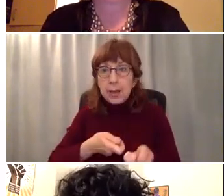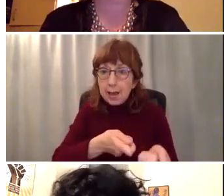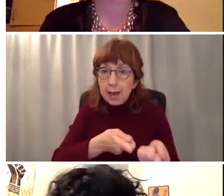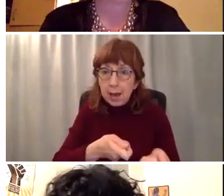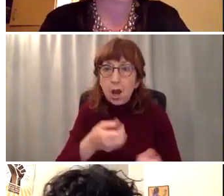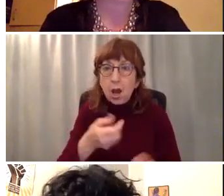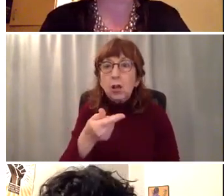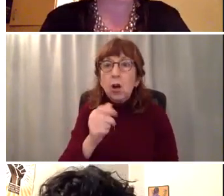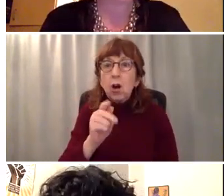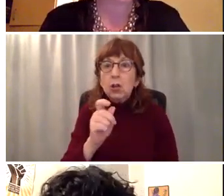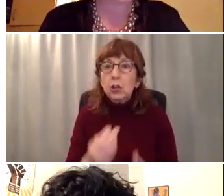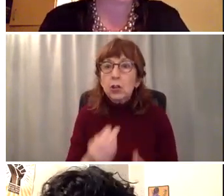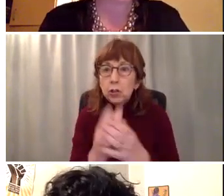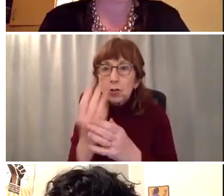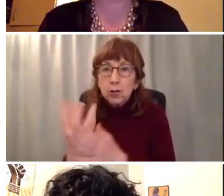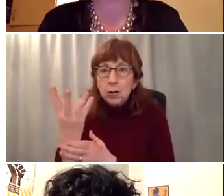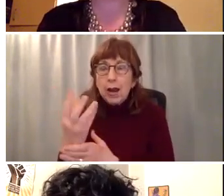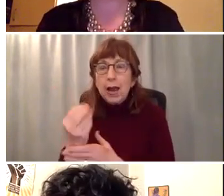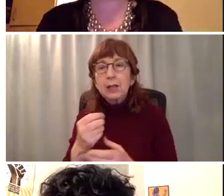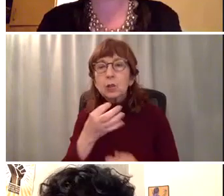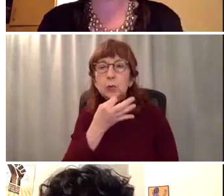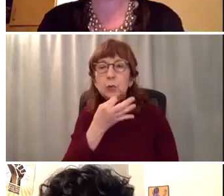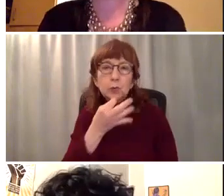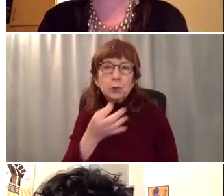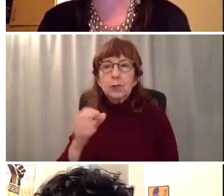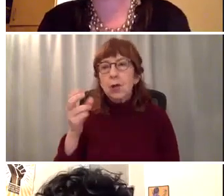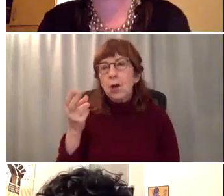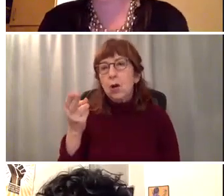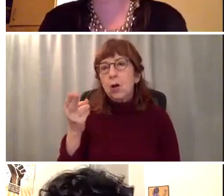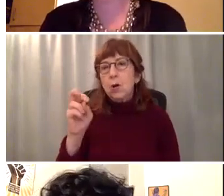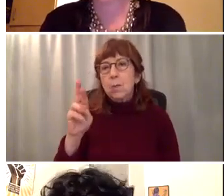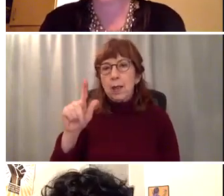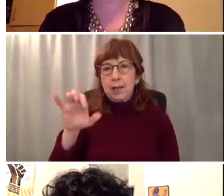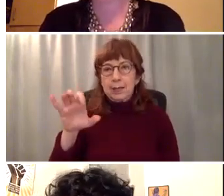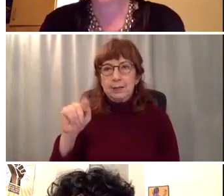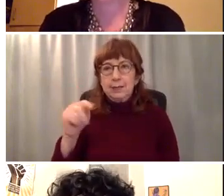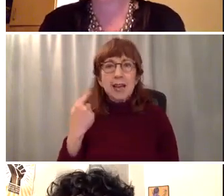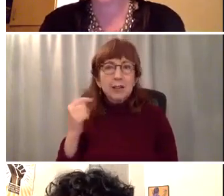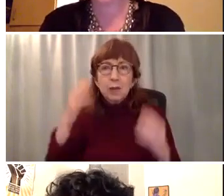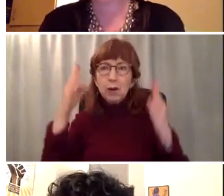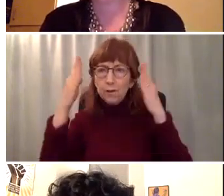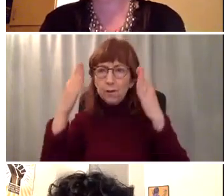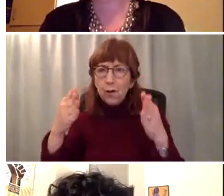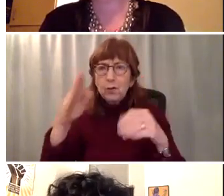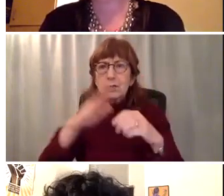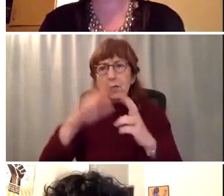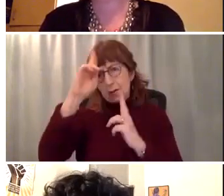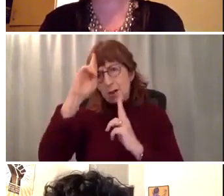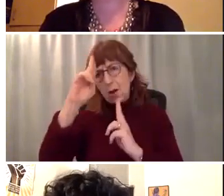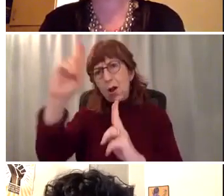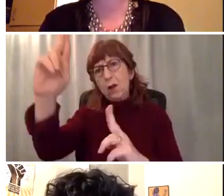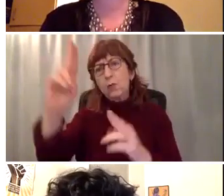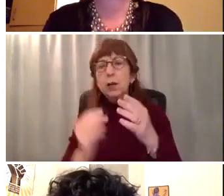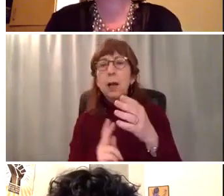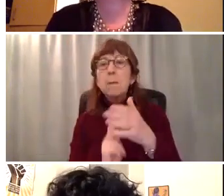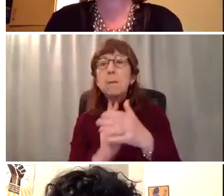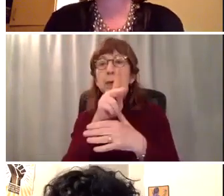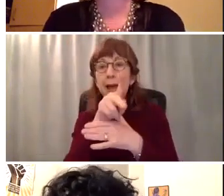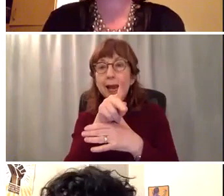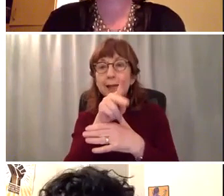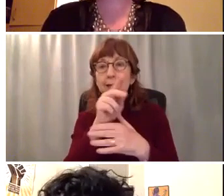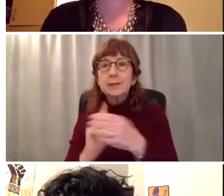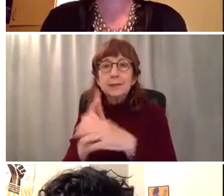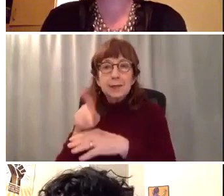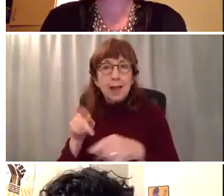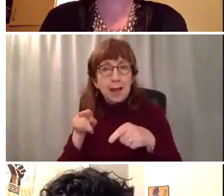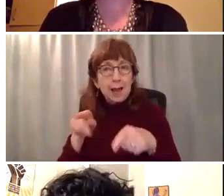in training. And so my work definitely, I try to focus on honoring our plants as ancestors. And with